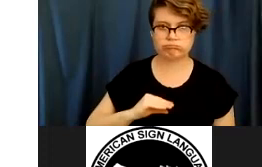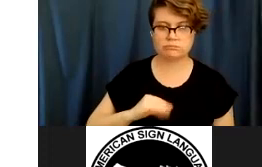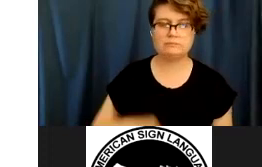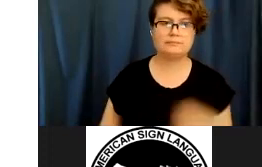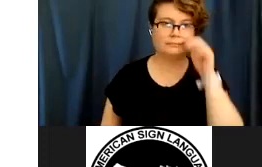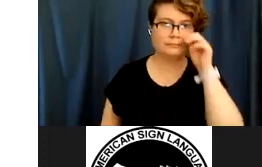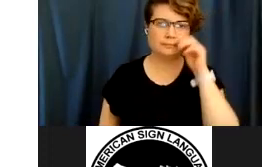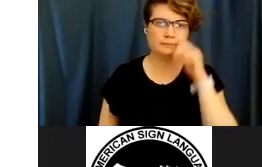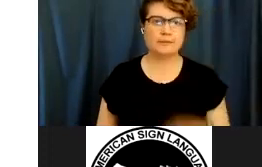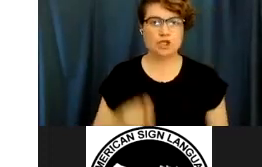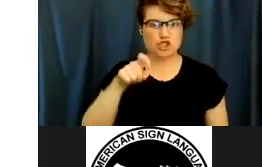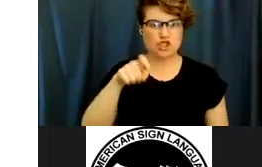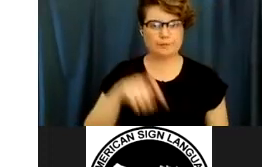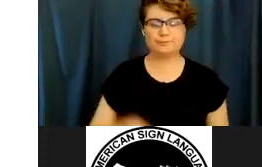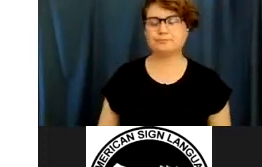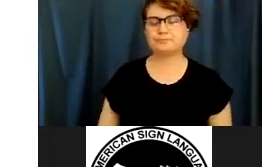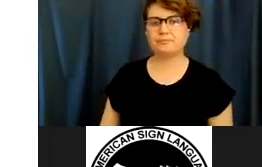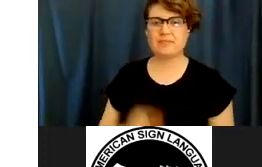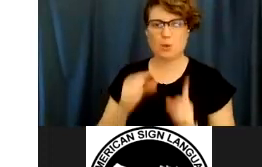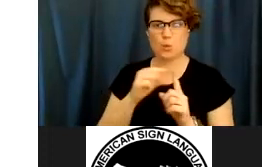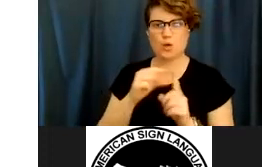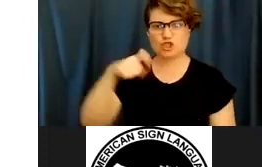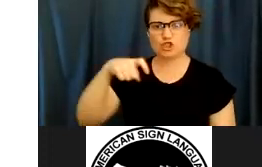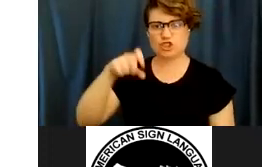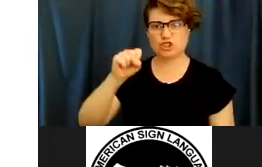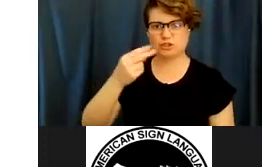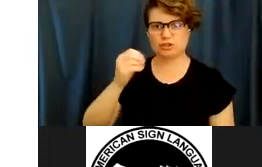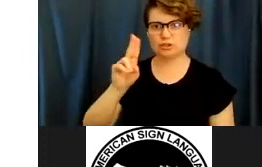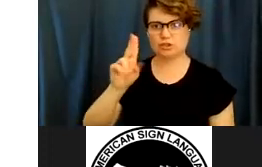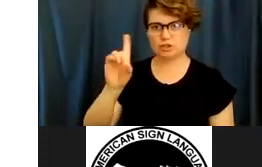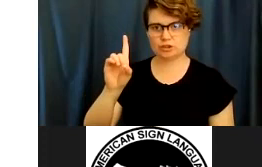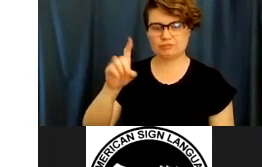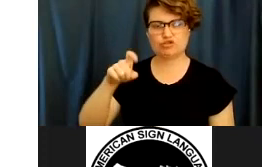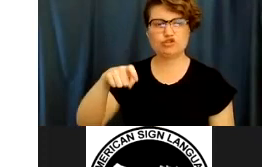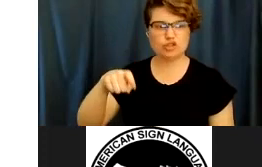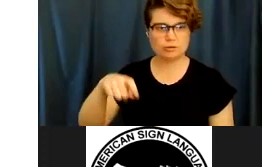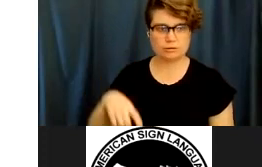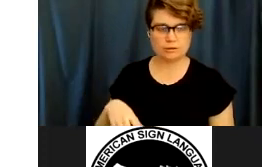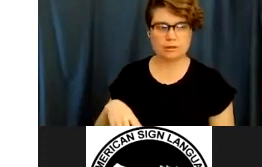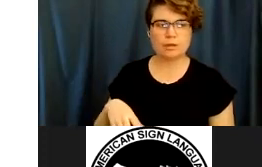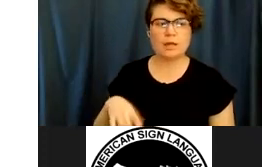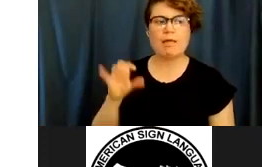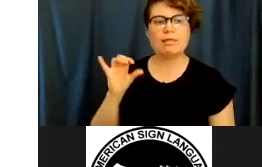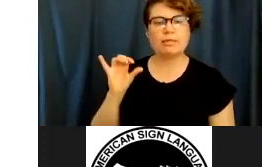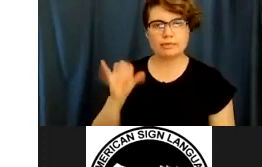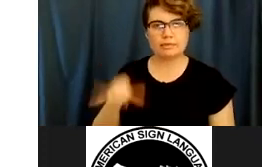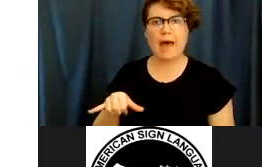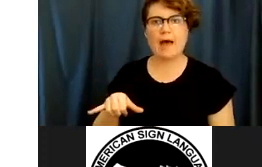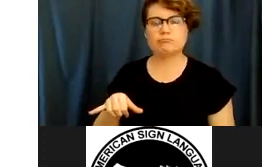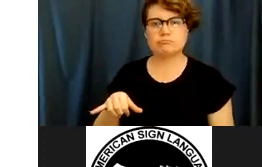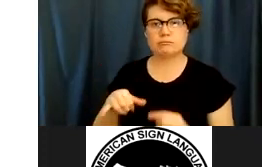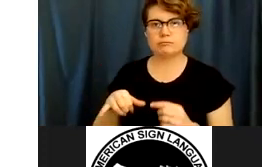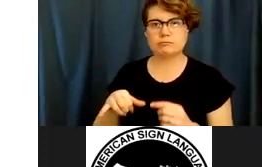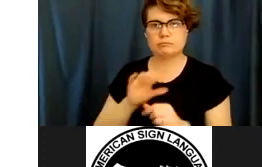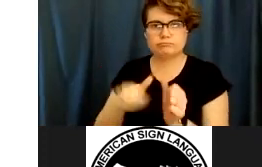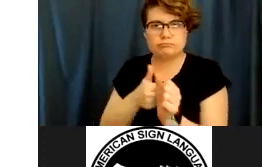The word should is inherently one that brings shame, guilt, and blame, and it's